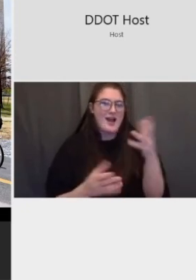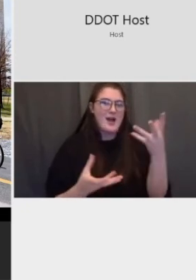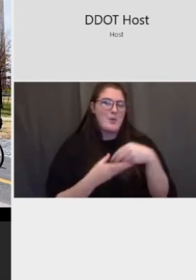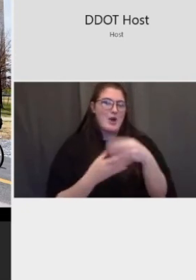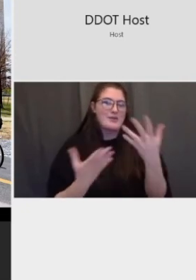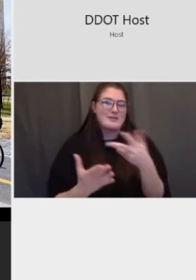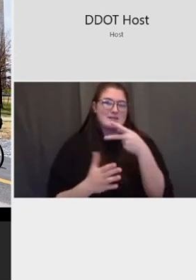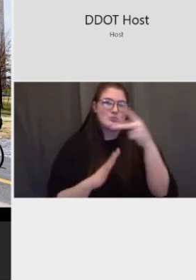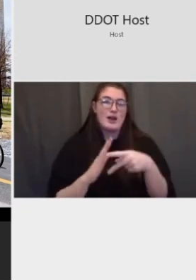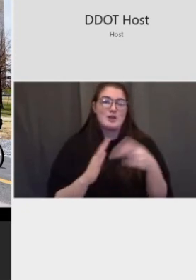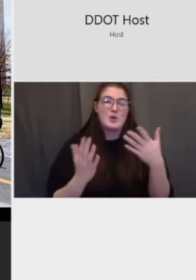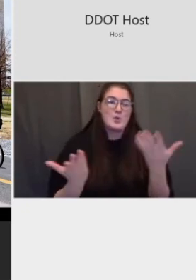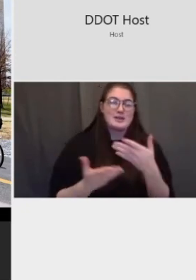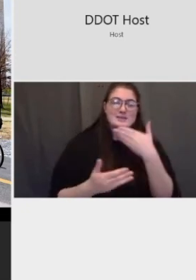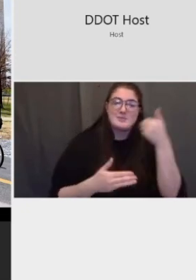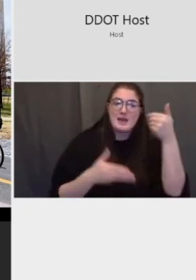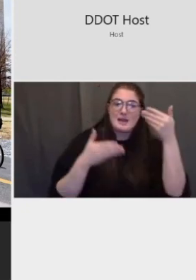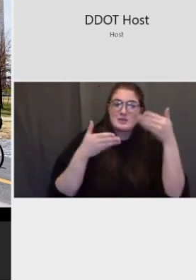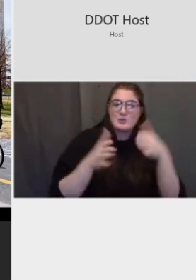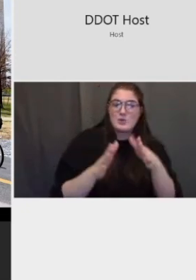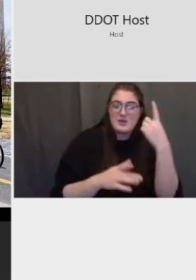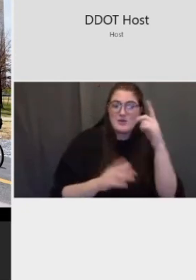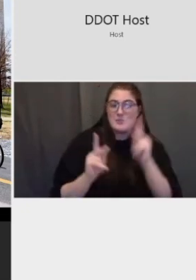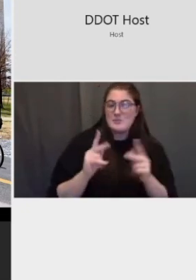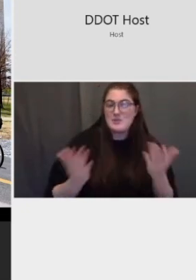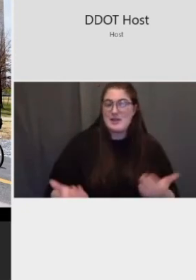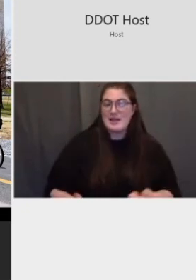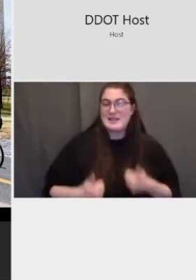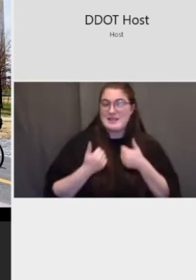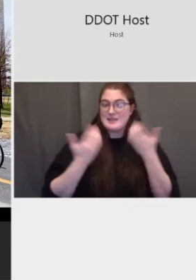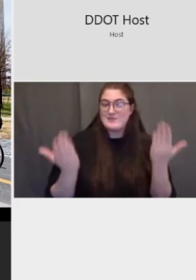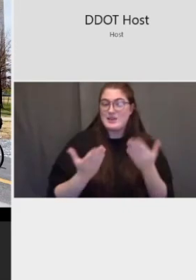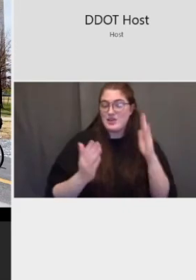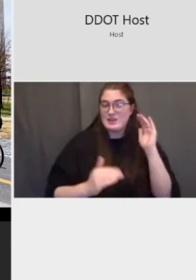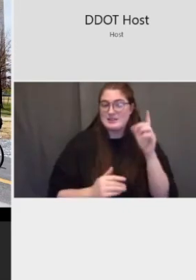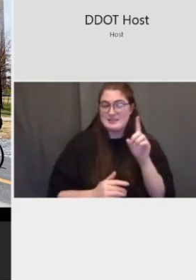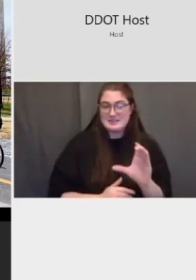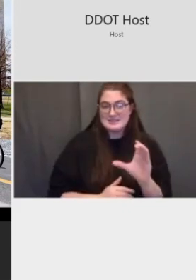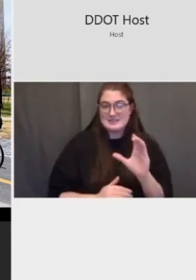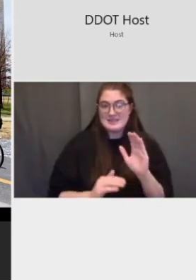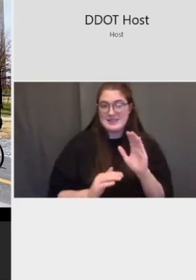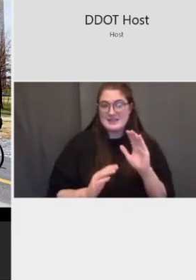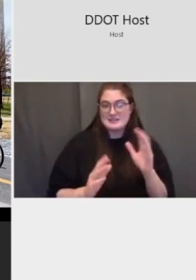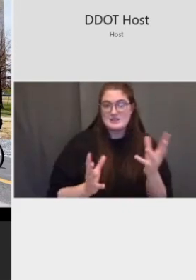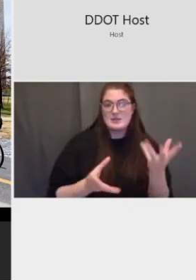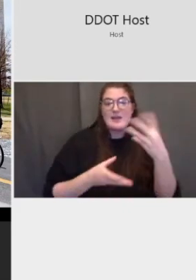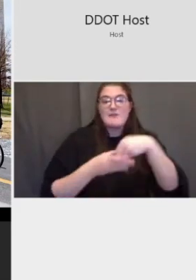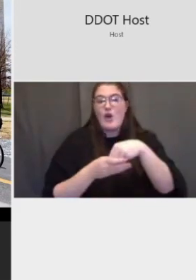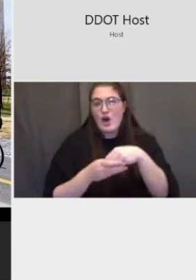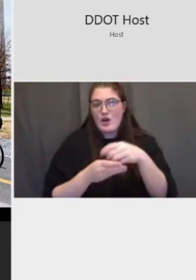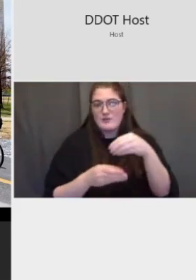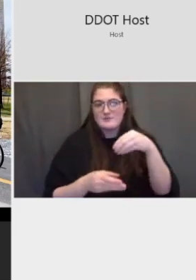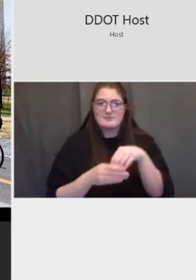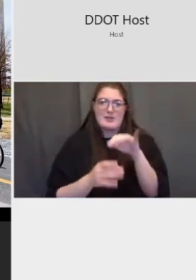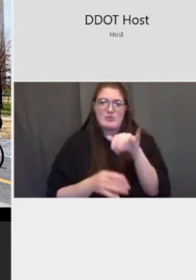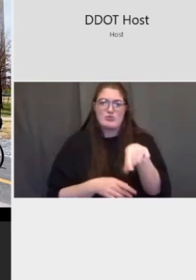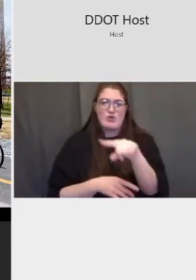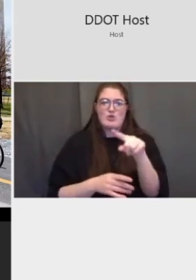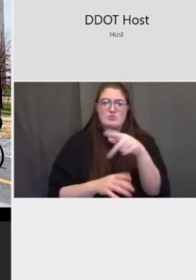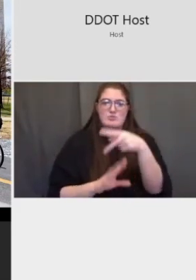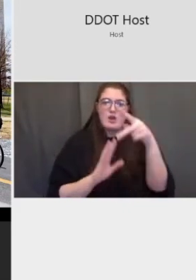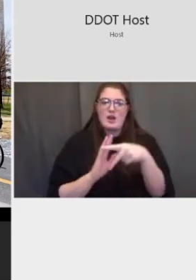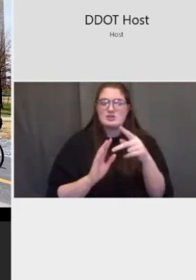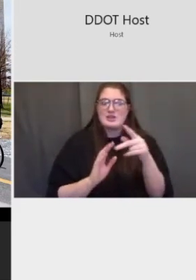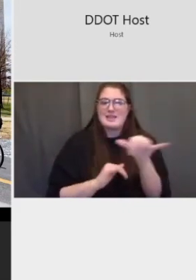DC residents to get engaged in those processes, like connecting the Jefferson Memorial